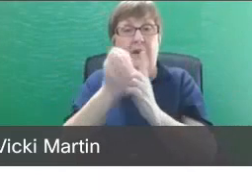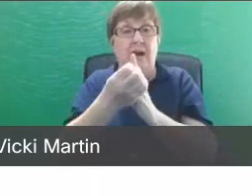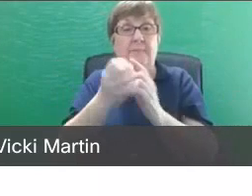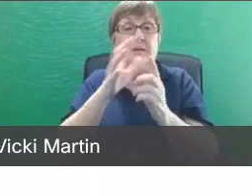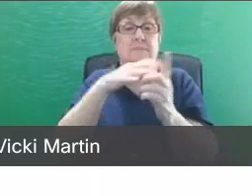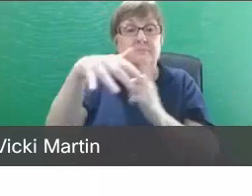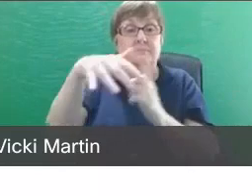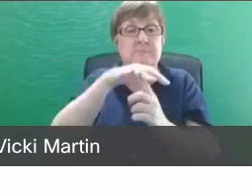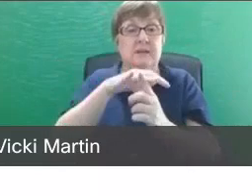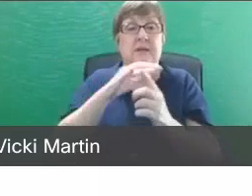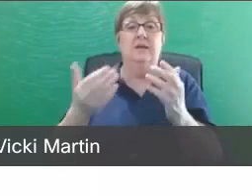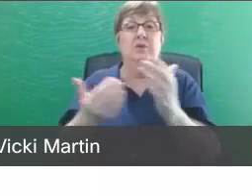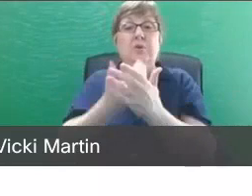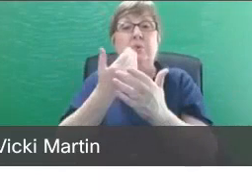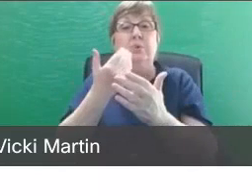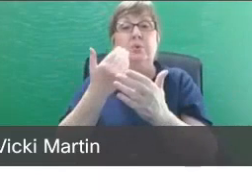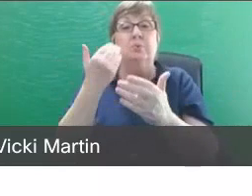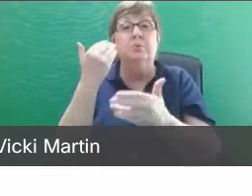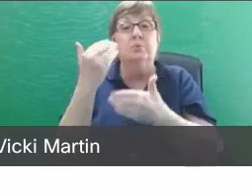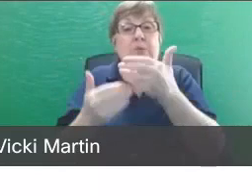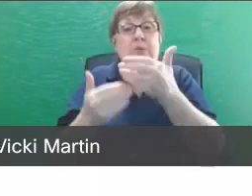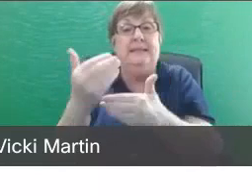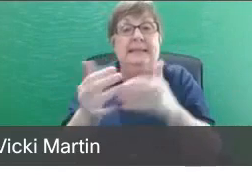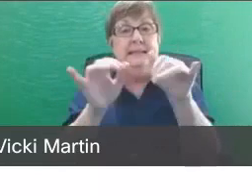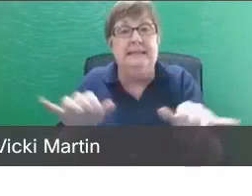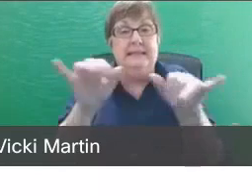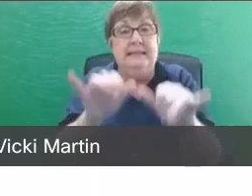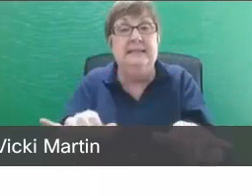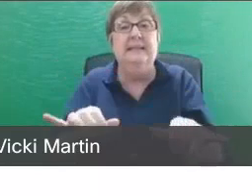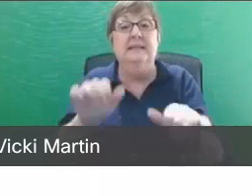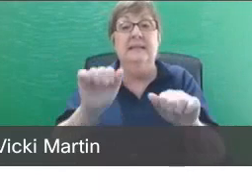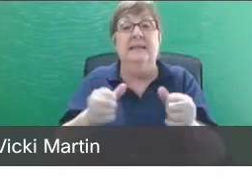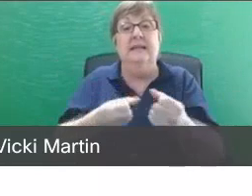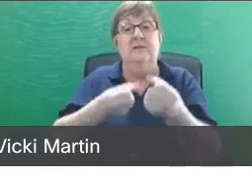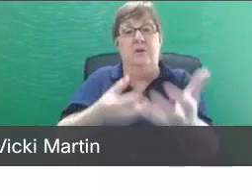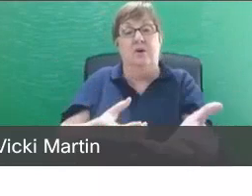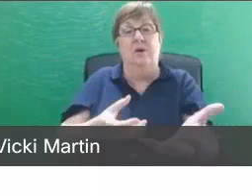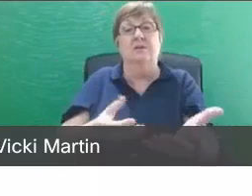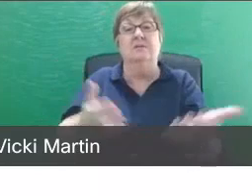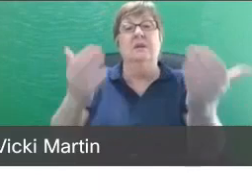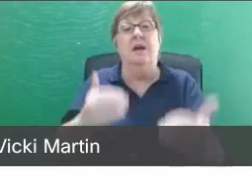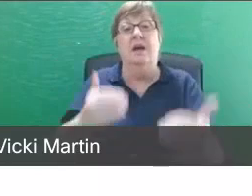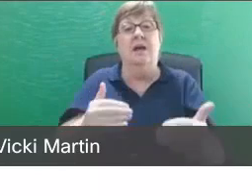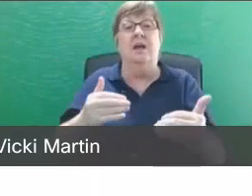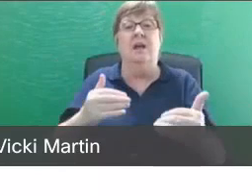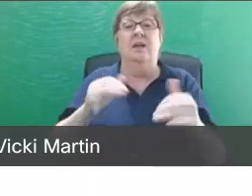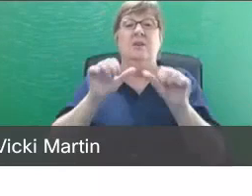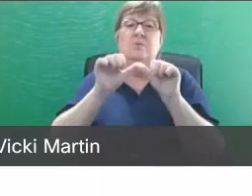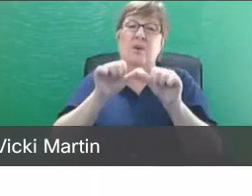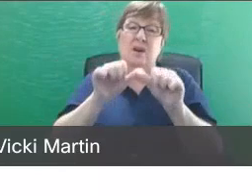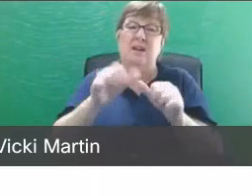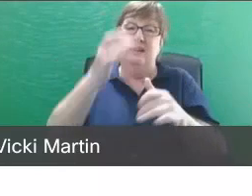that. Those are things that can be causes of depression and anxiety. Also, chronic illnesses and grief and